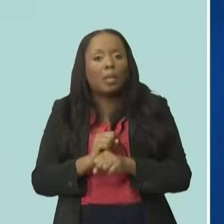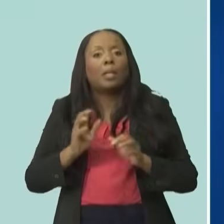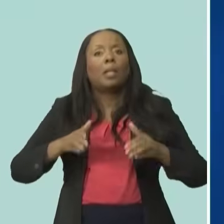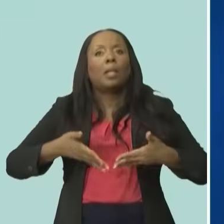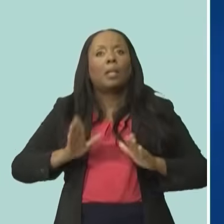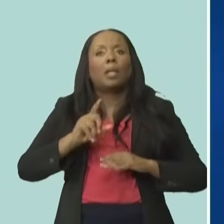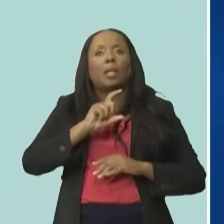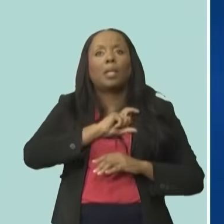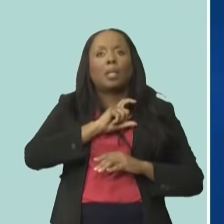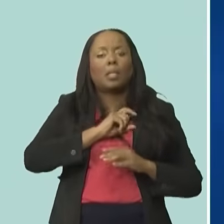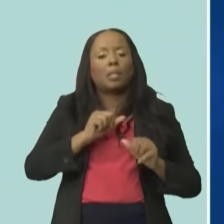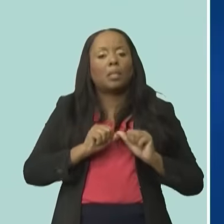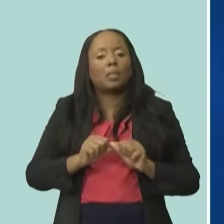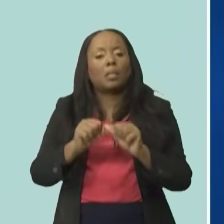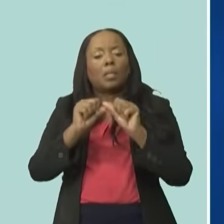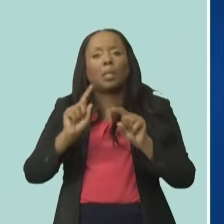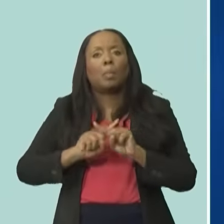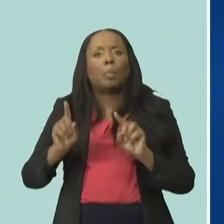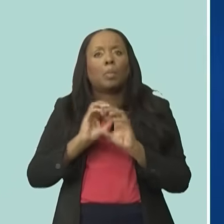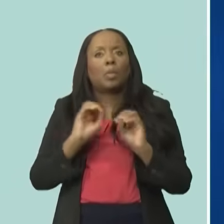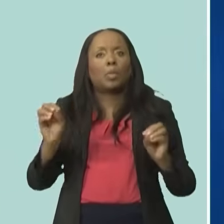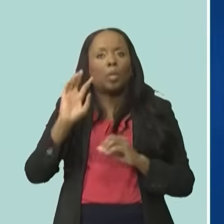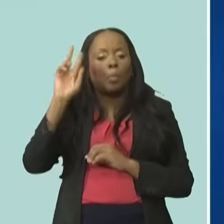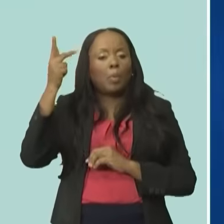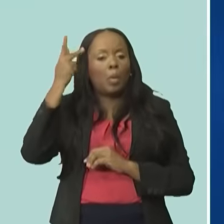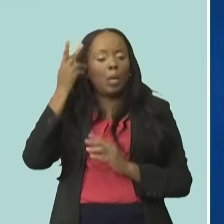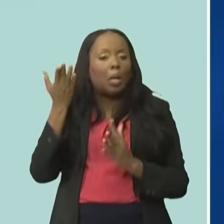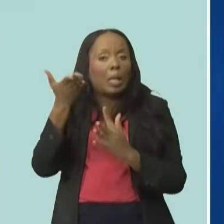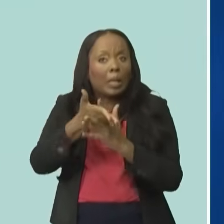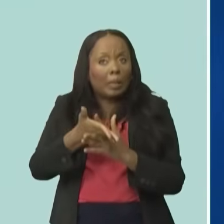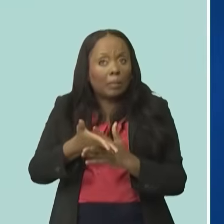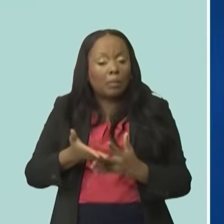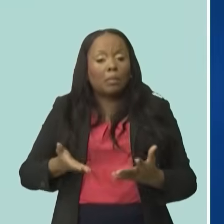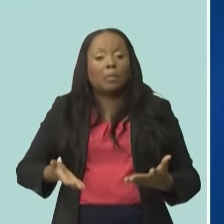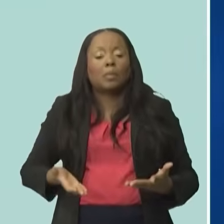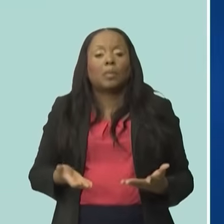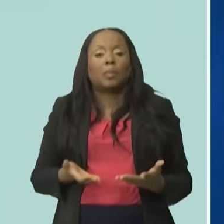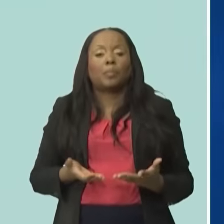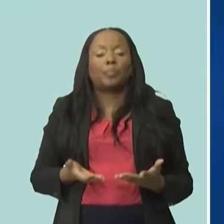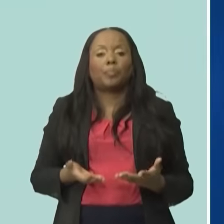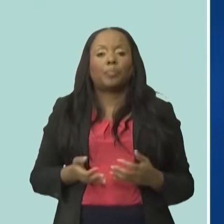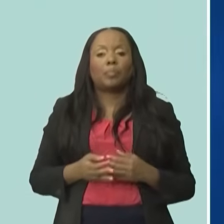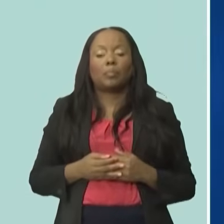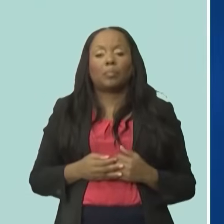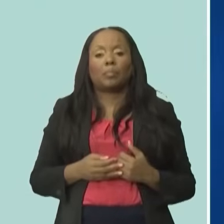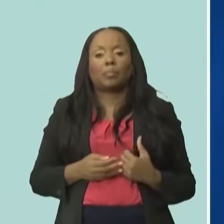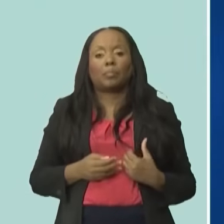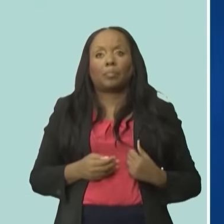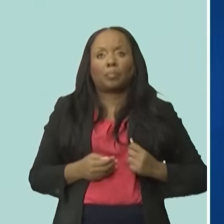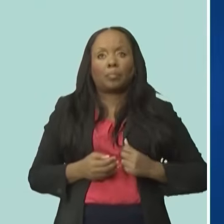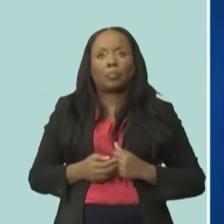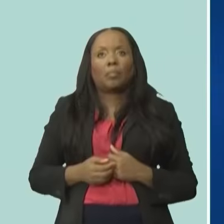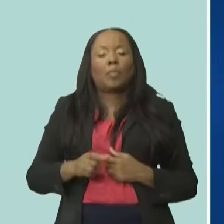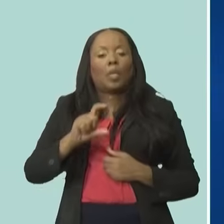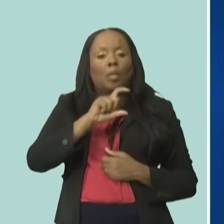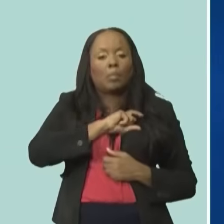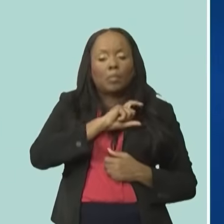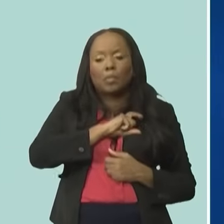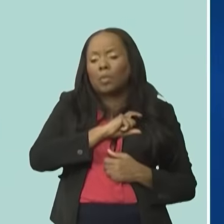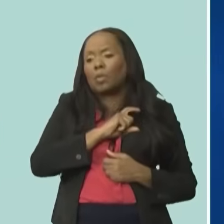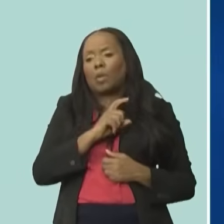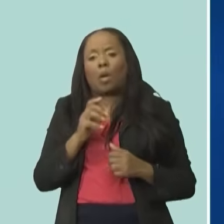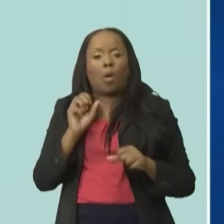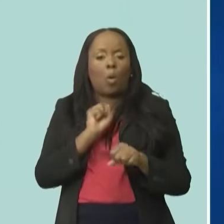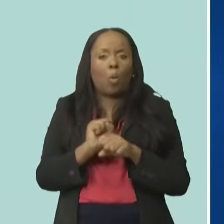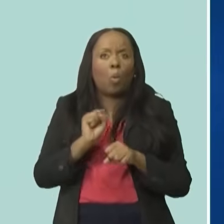without political interference or intervention. The work of the police is insulated and properly